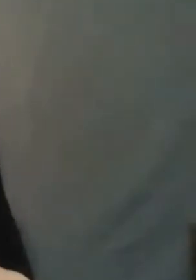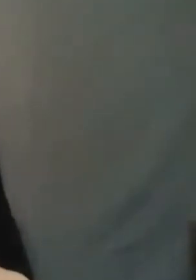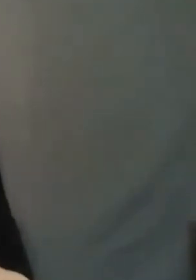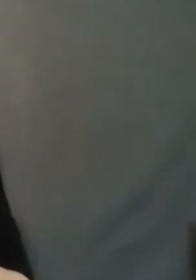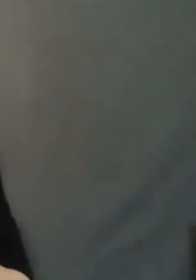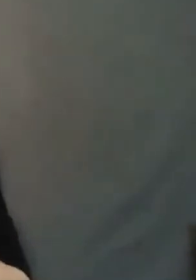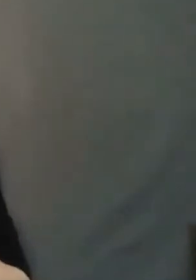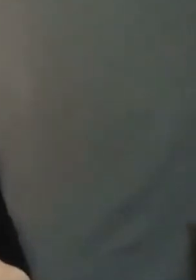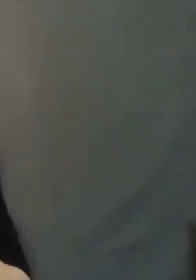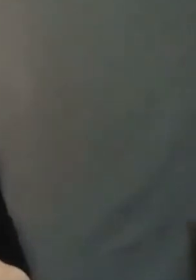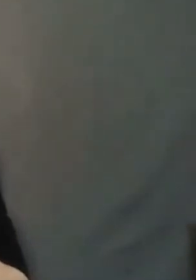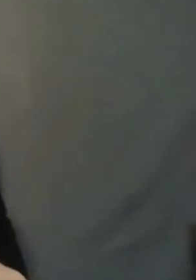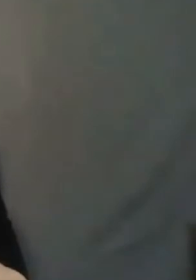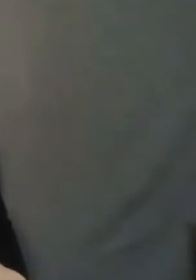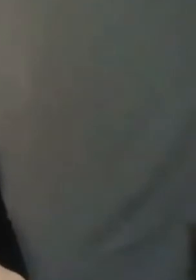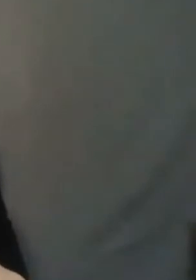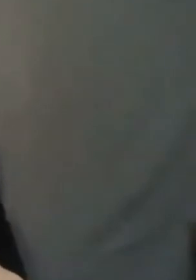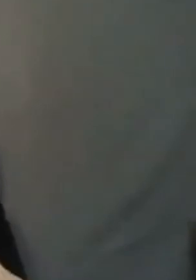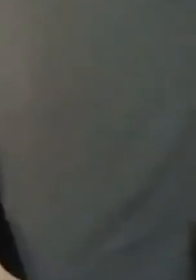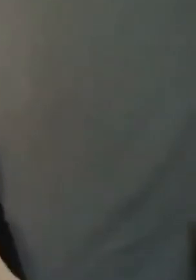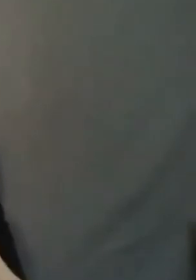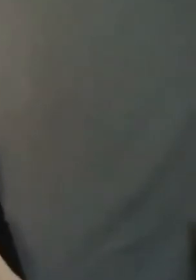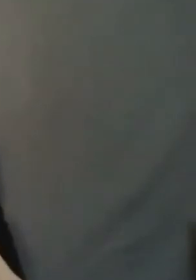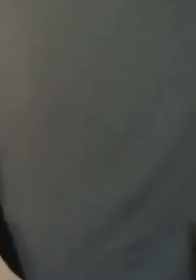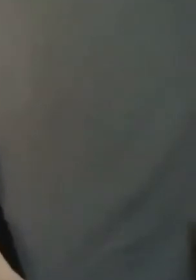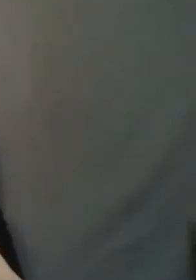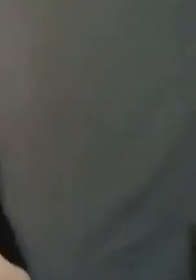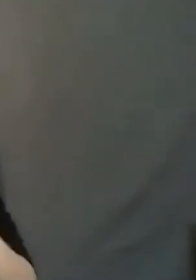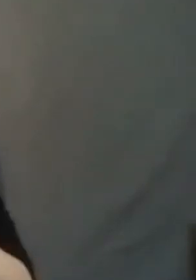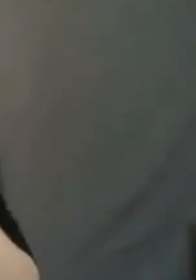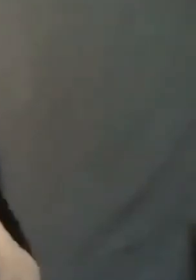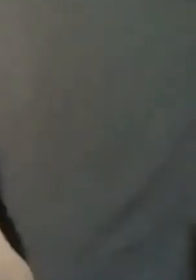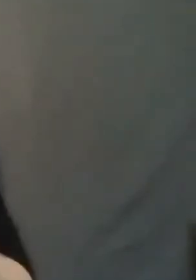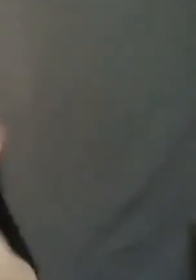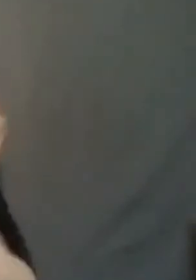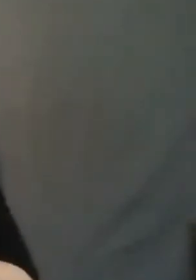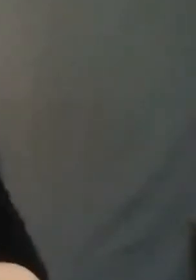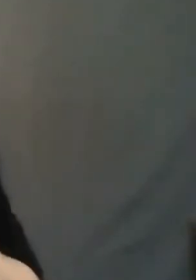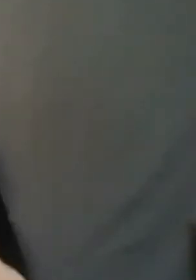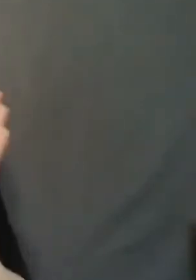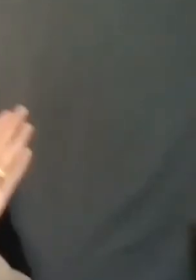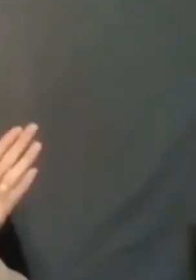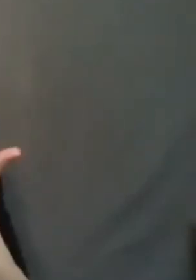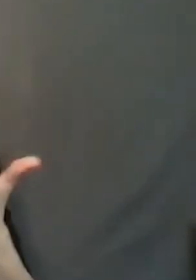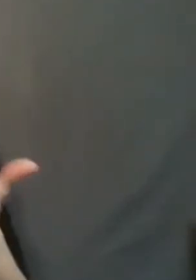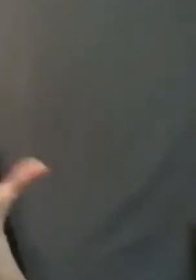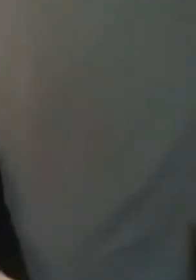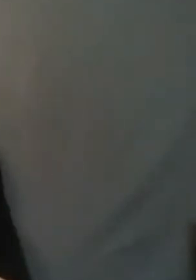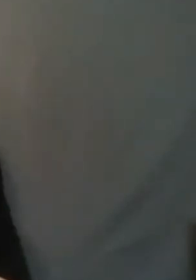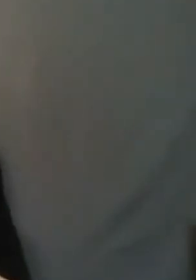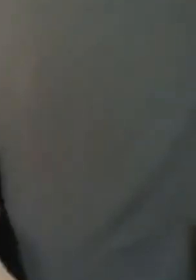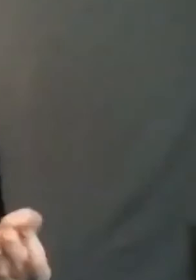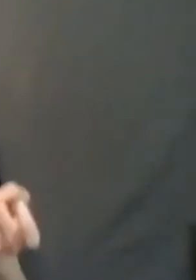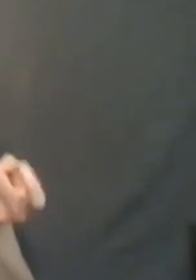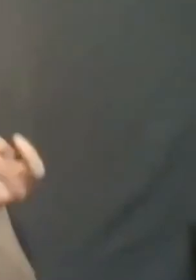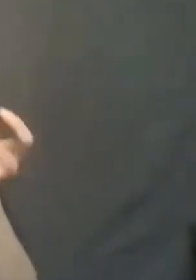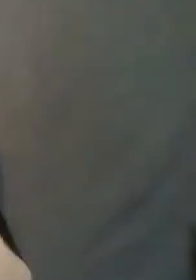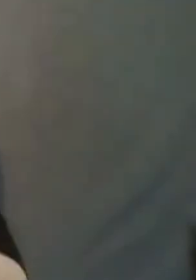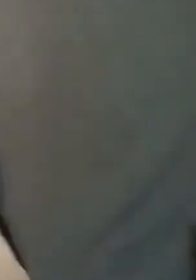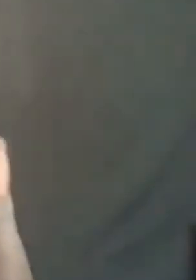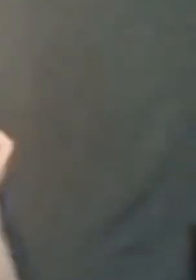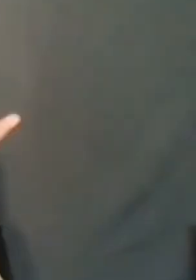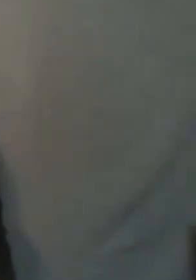analysis framework everybody has trained in experimental design. So the intuitive idea of the weighting is you just transform these groups